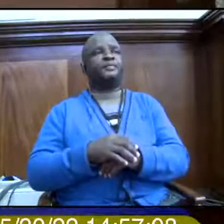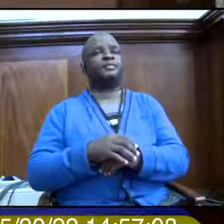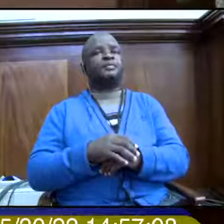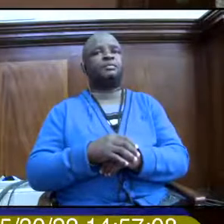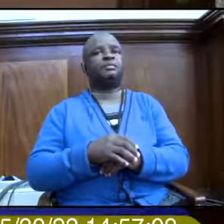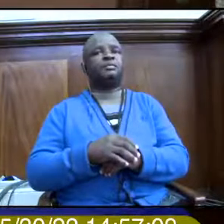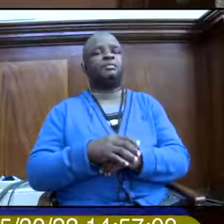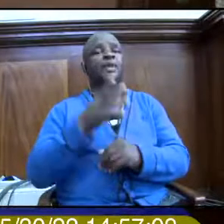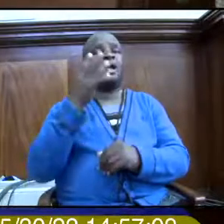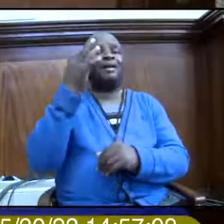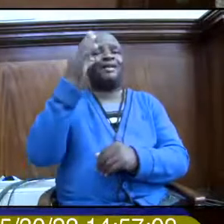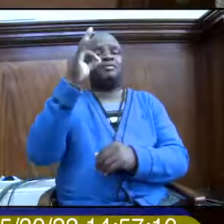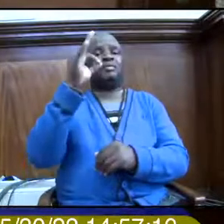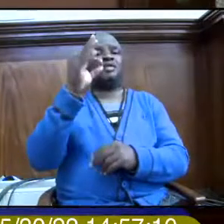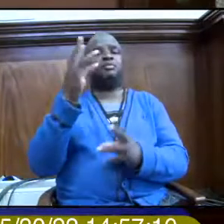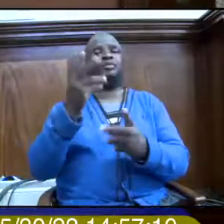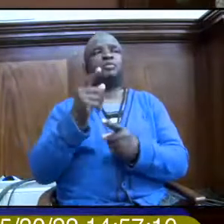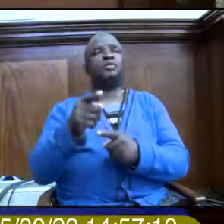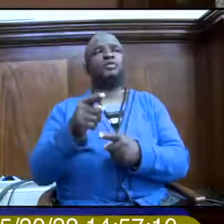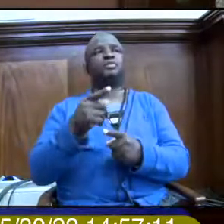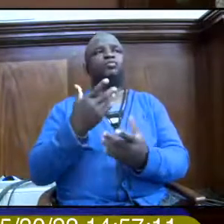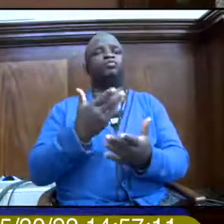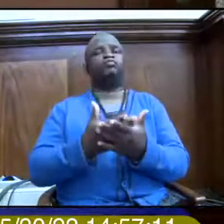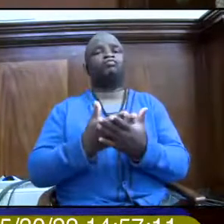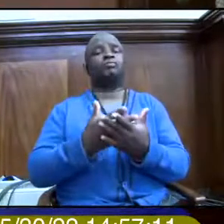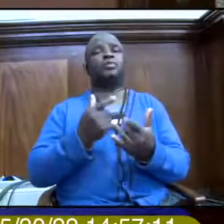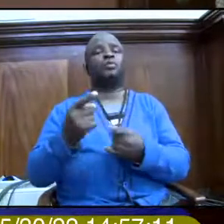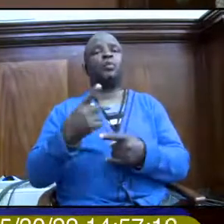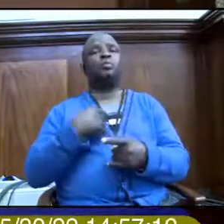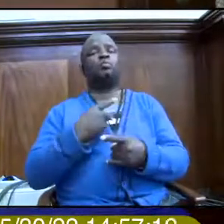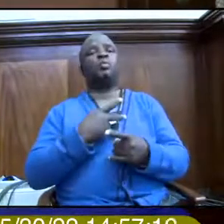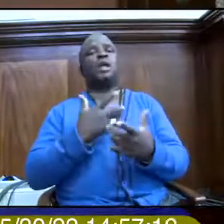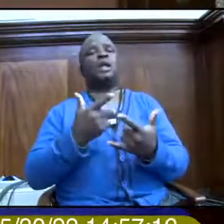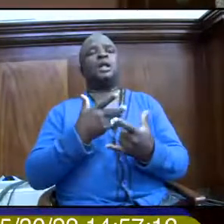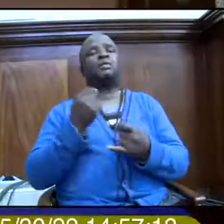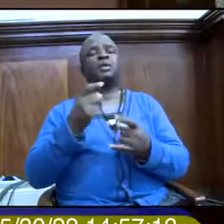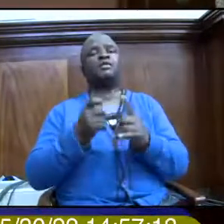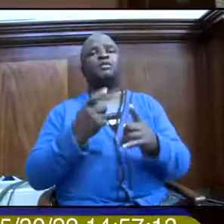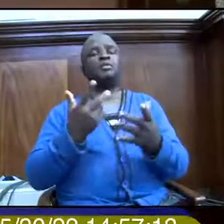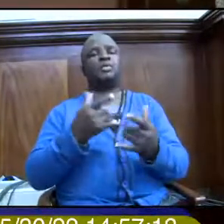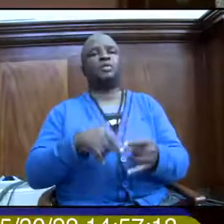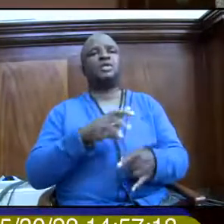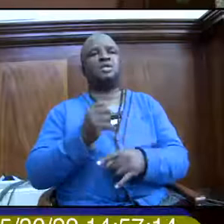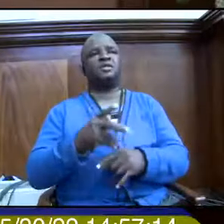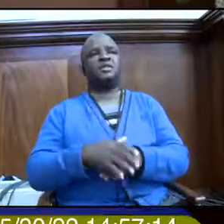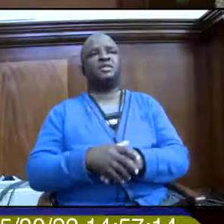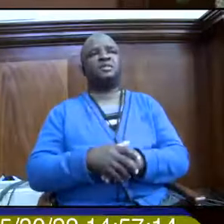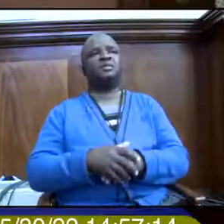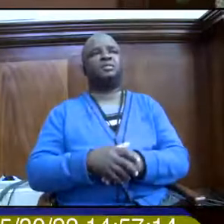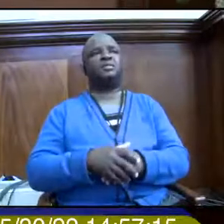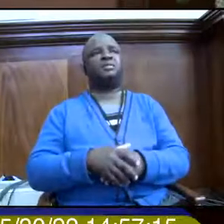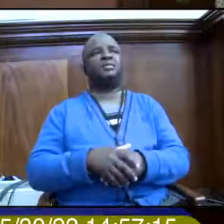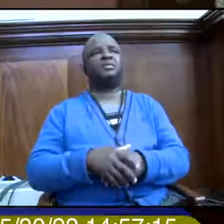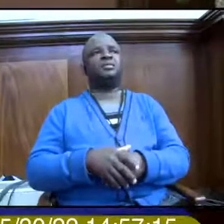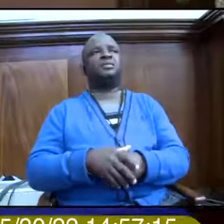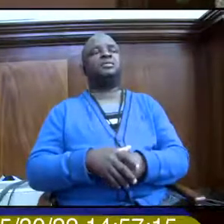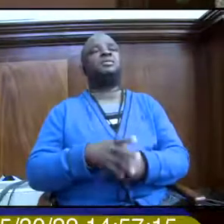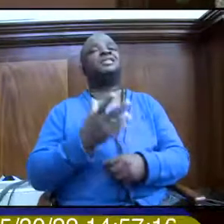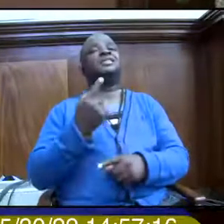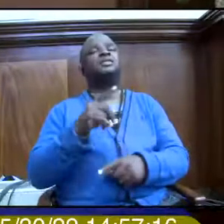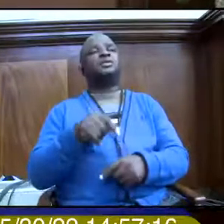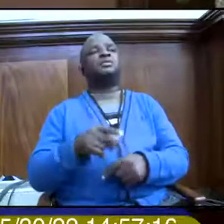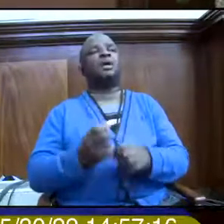officials live in wonderland it's like they are not from here this all these things